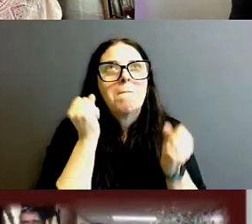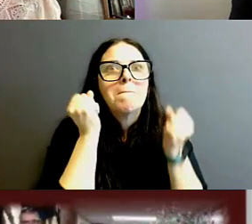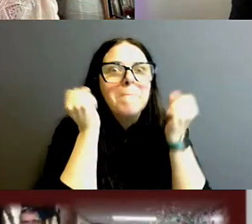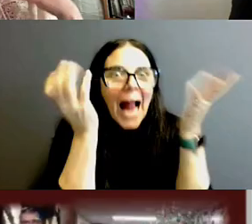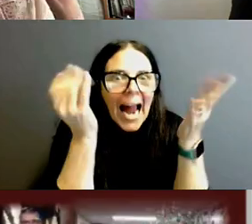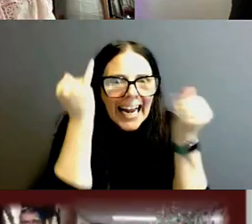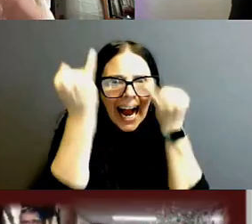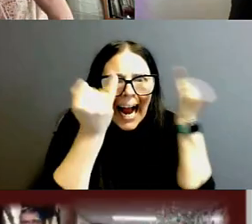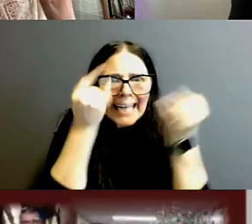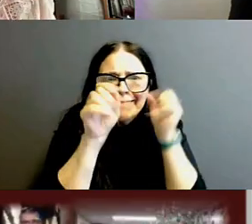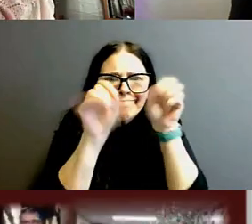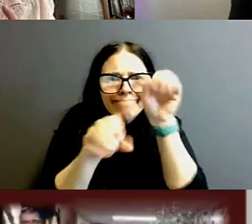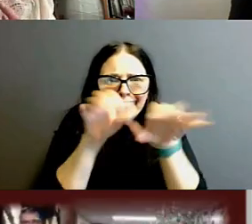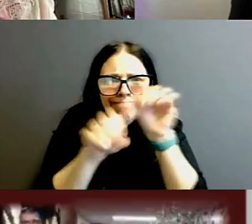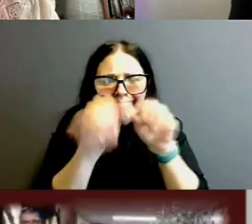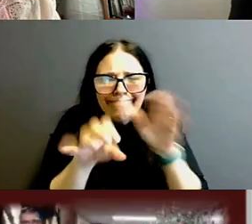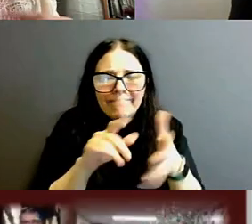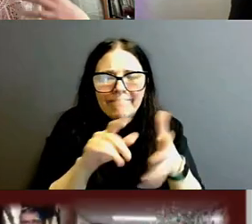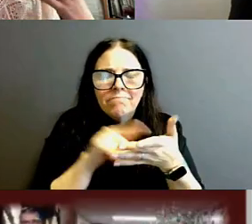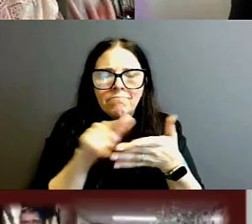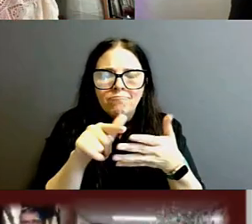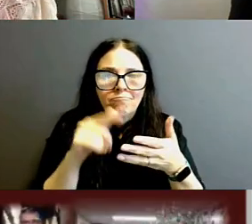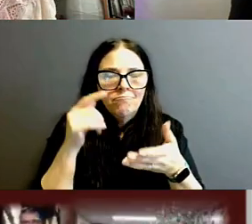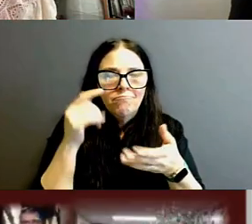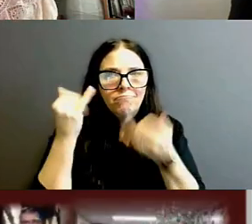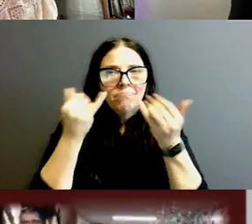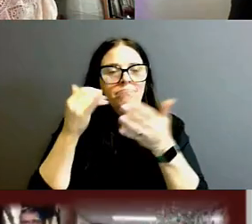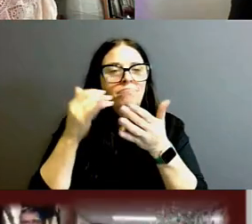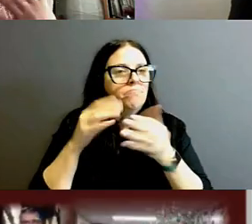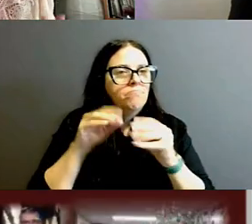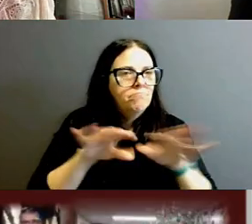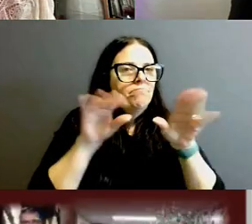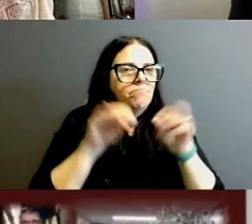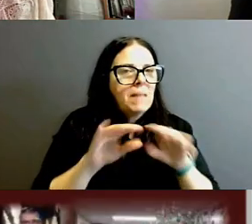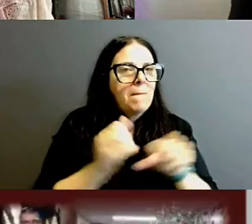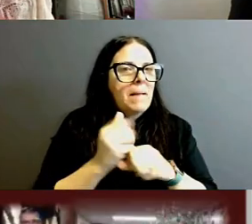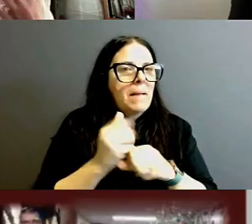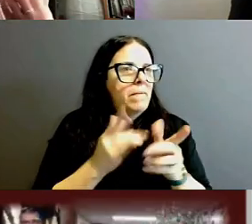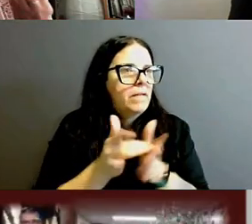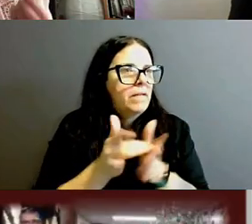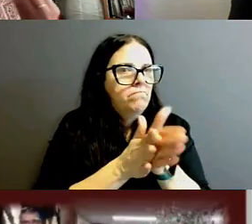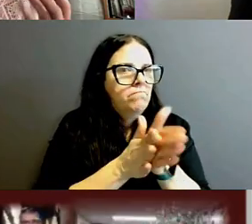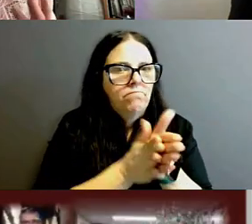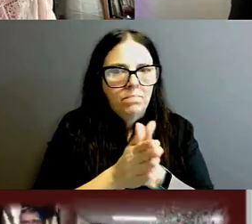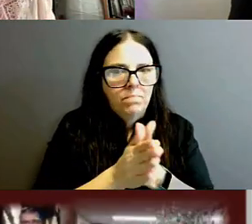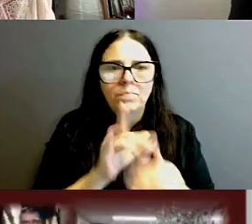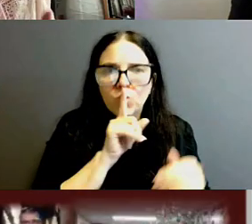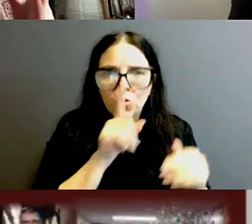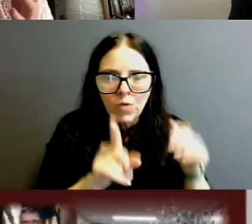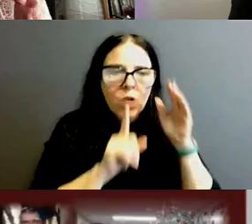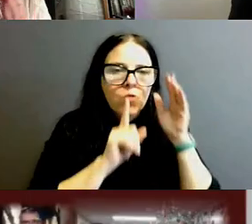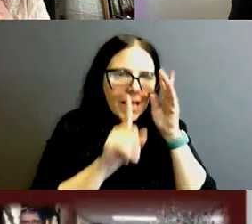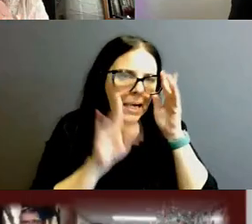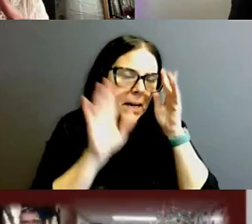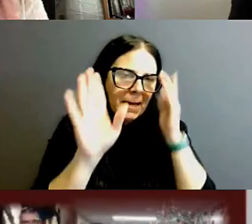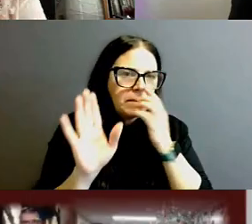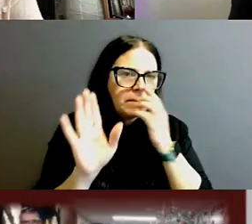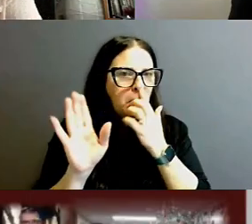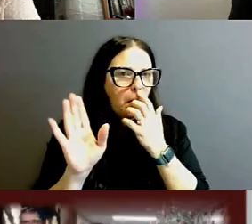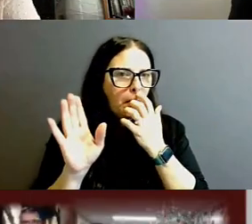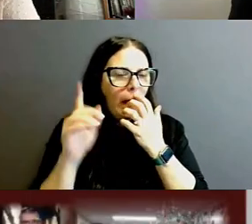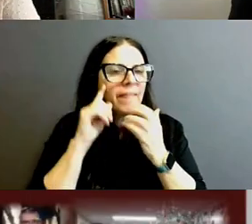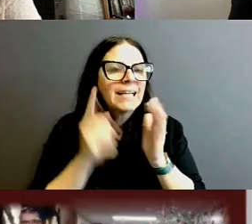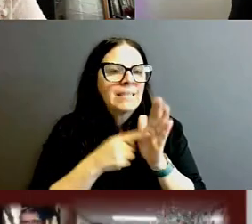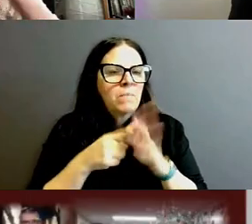that you have that you continuously implement and then energize the school and everybody around you, which is really, really amazing. And then I think sometimes we